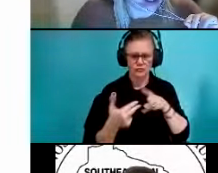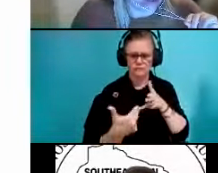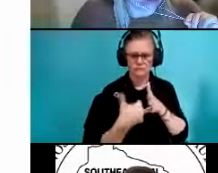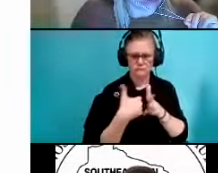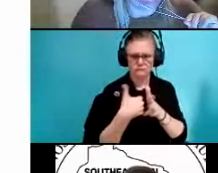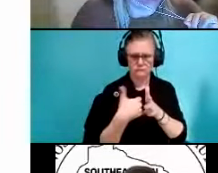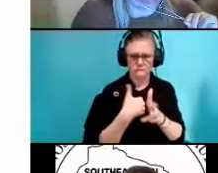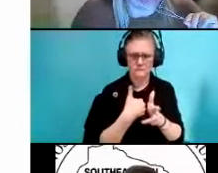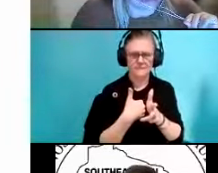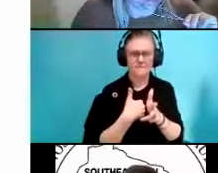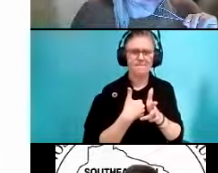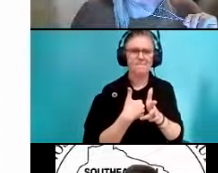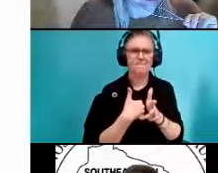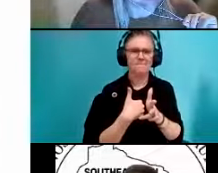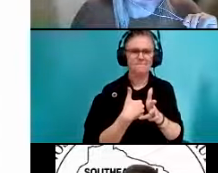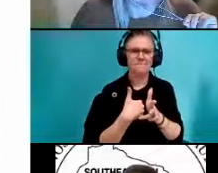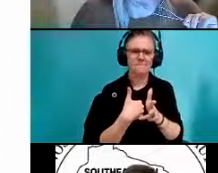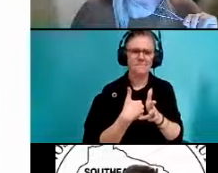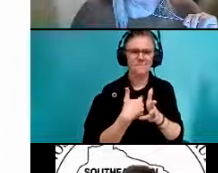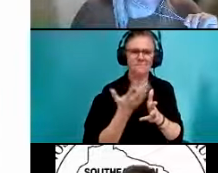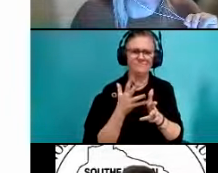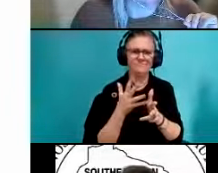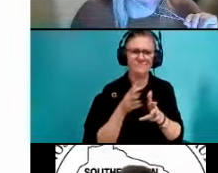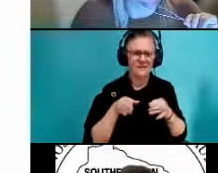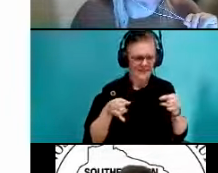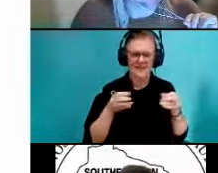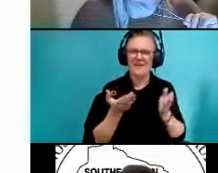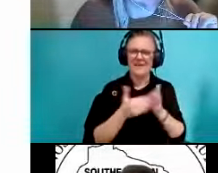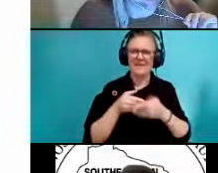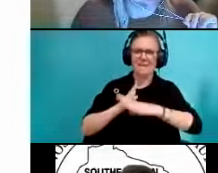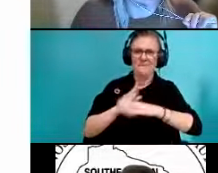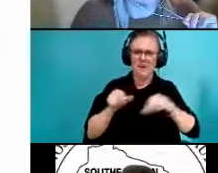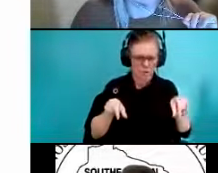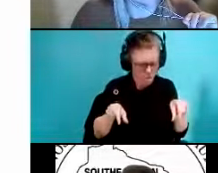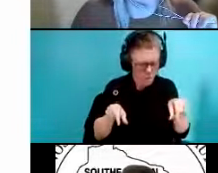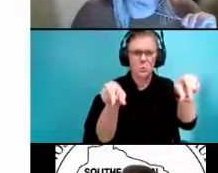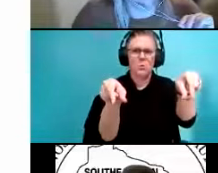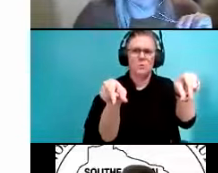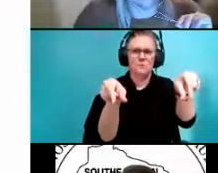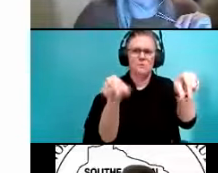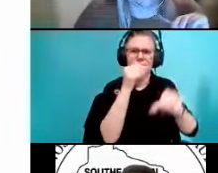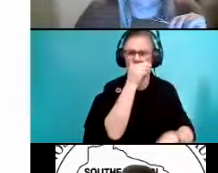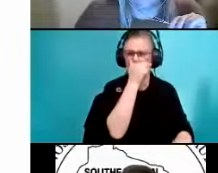middle, and basically some kind of separated barrier possibly in this location.